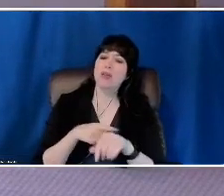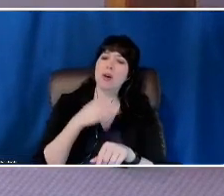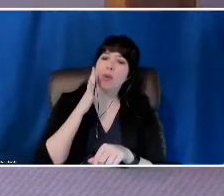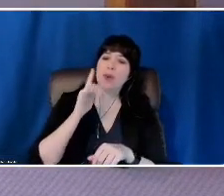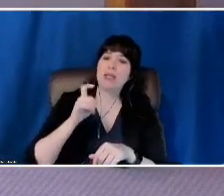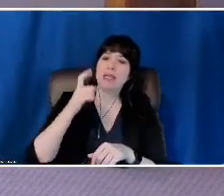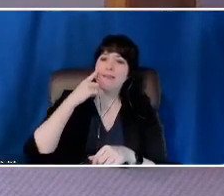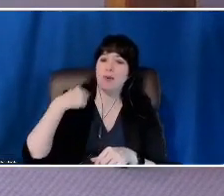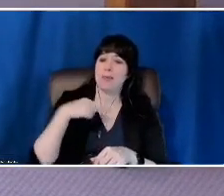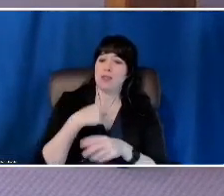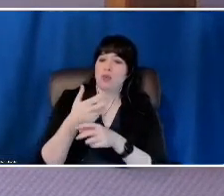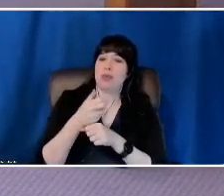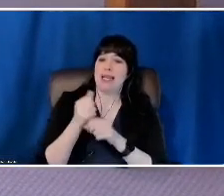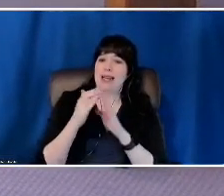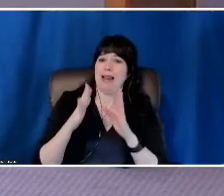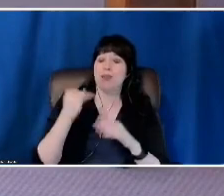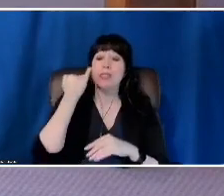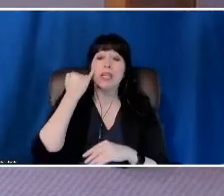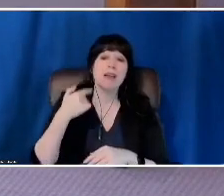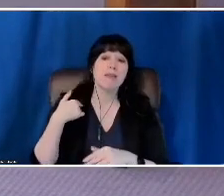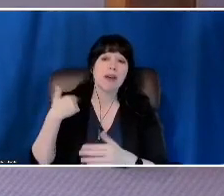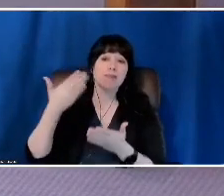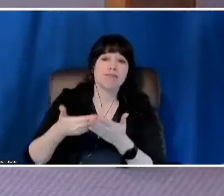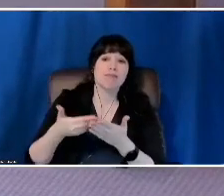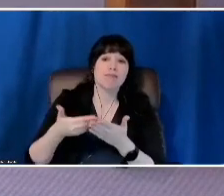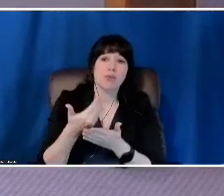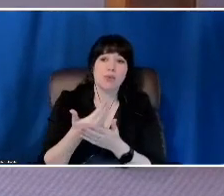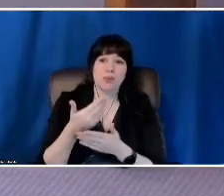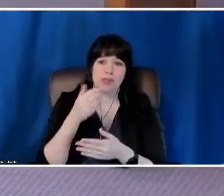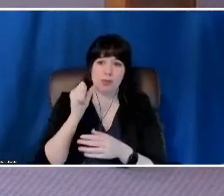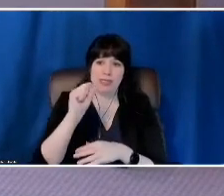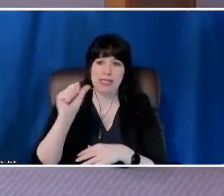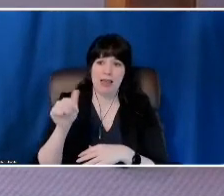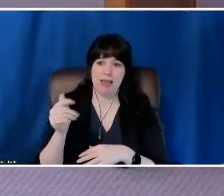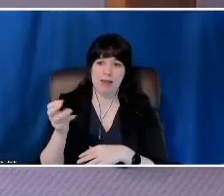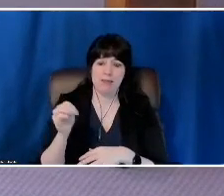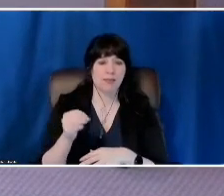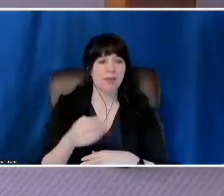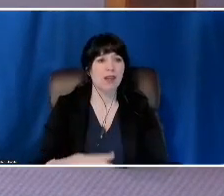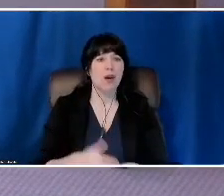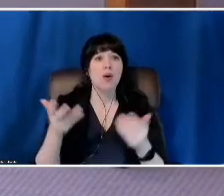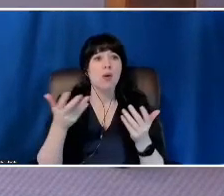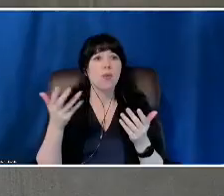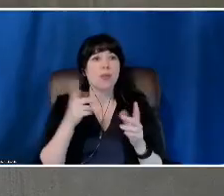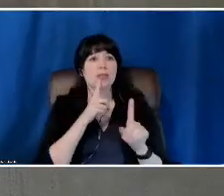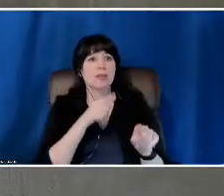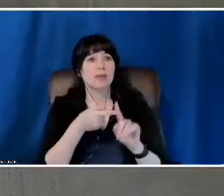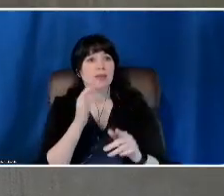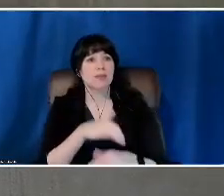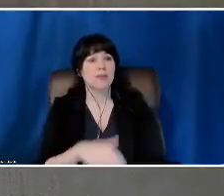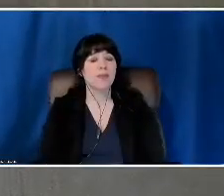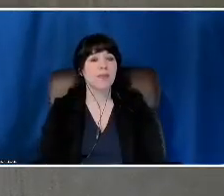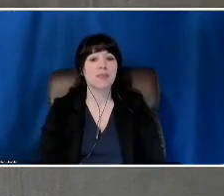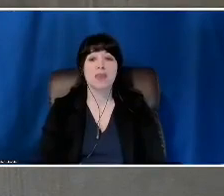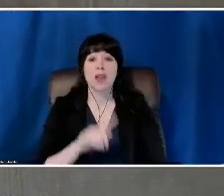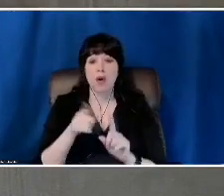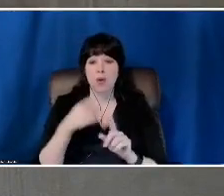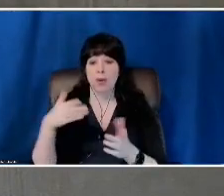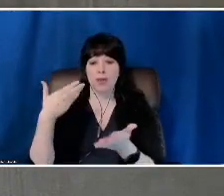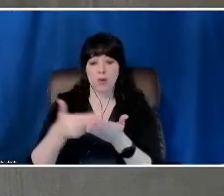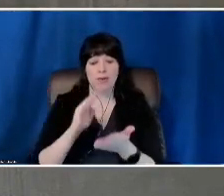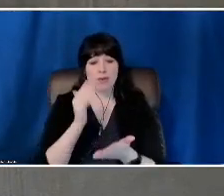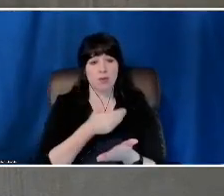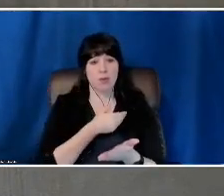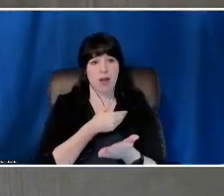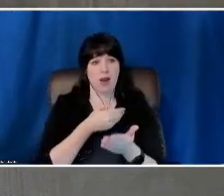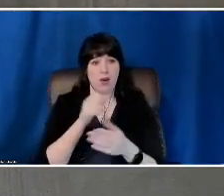get housing if I'm new to Salem? So what's the answer? What do people hear as a response? Once they reach our Section 8 waiting